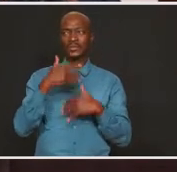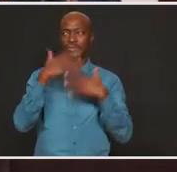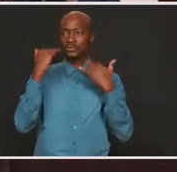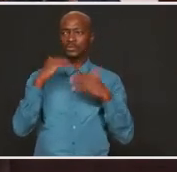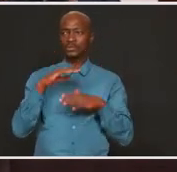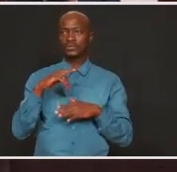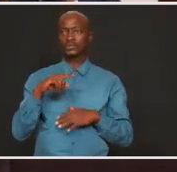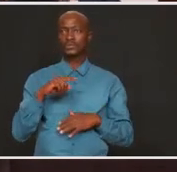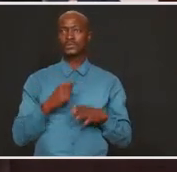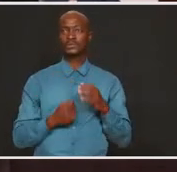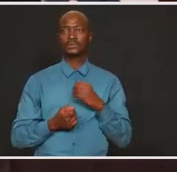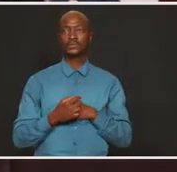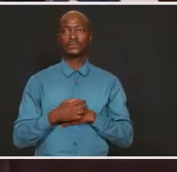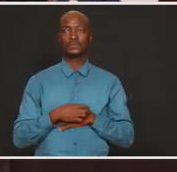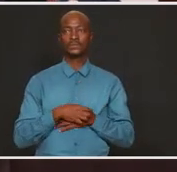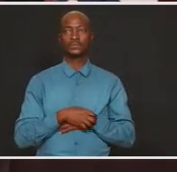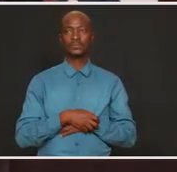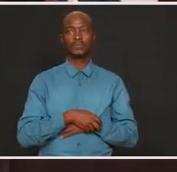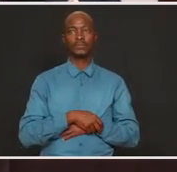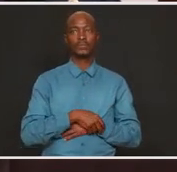that guy